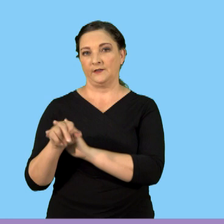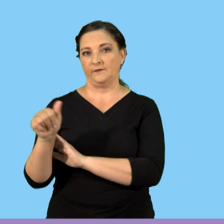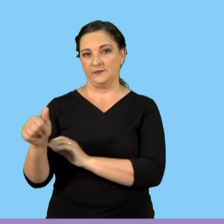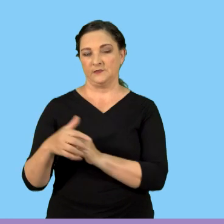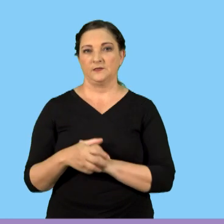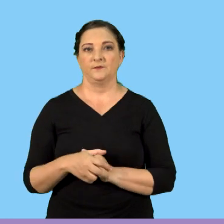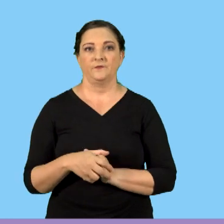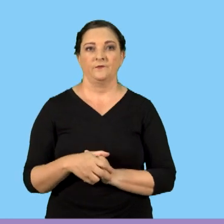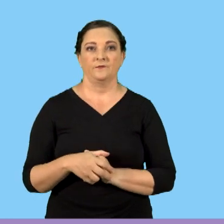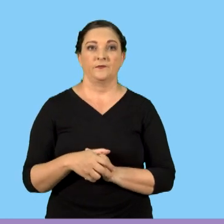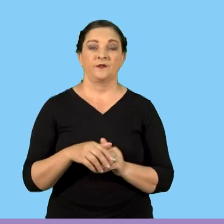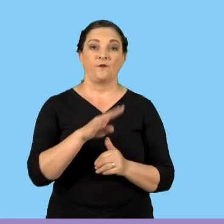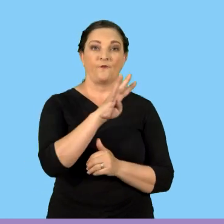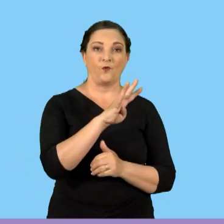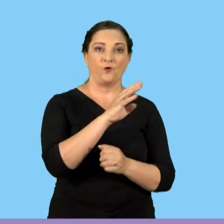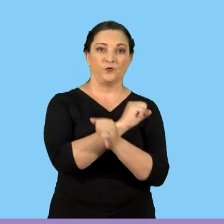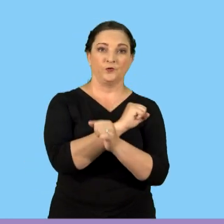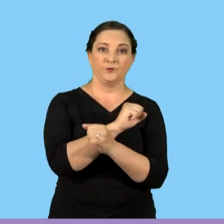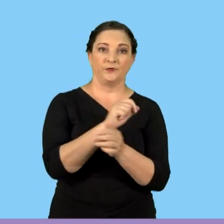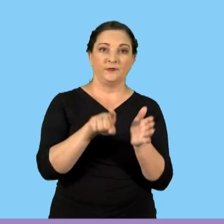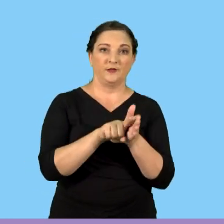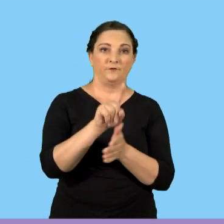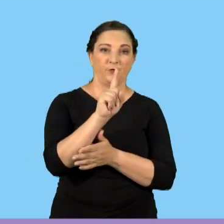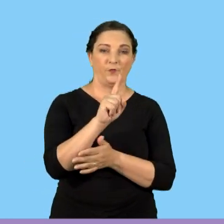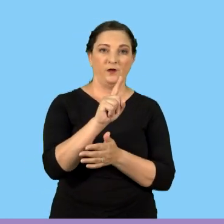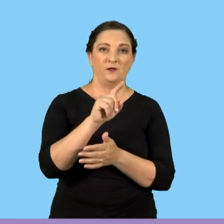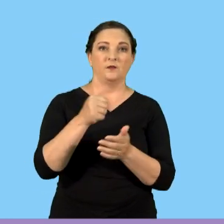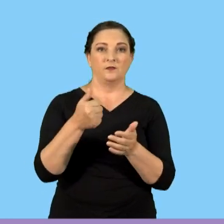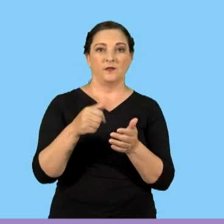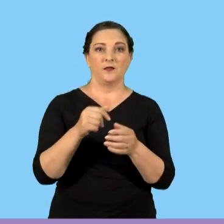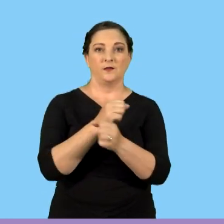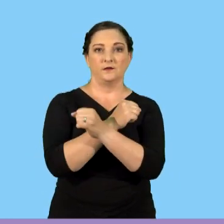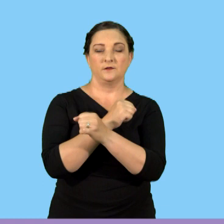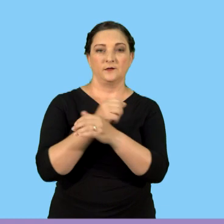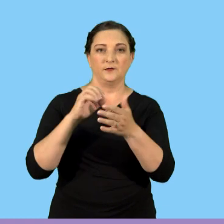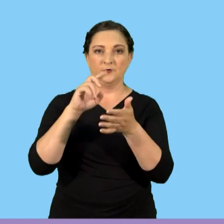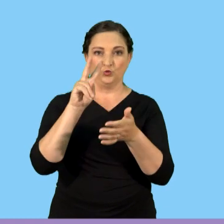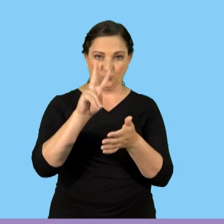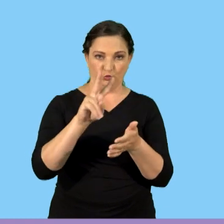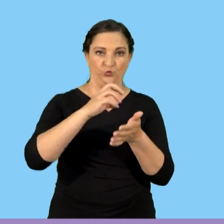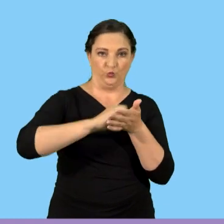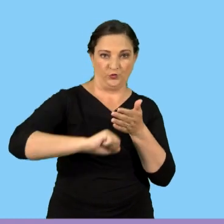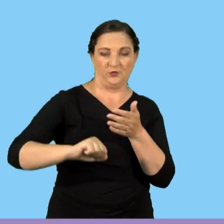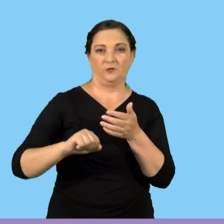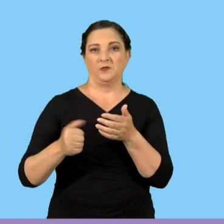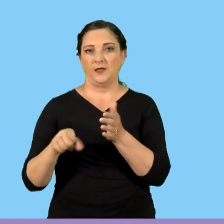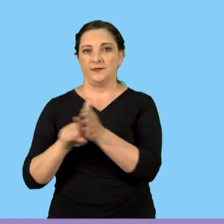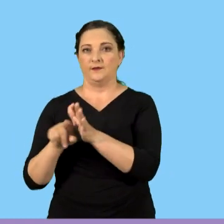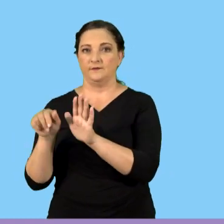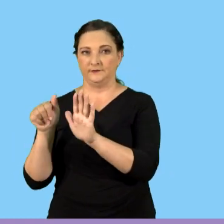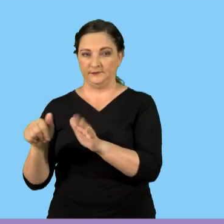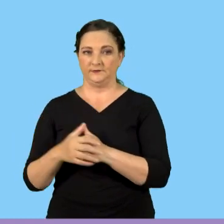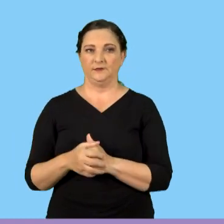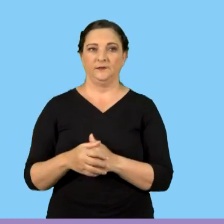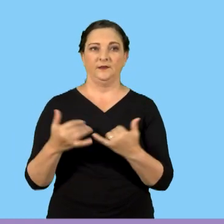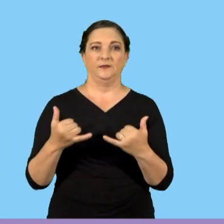-6. Because 4 multiplied by -1 is -4, and we subtract 2, that is going to be a -6. The other input value